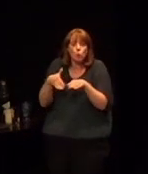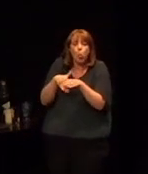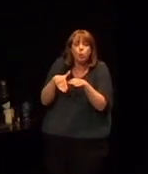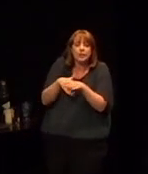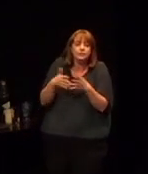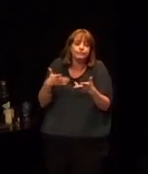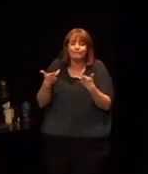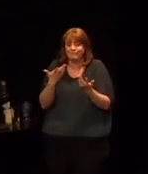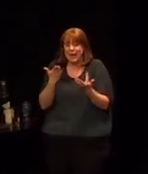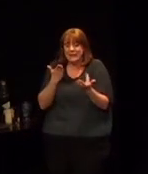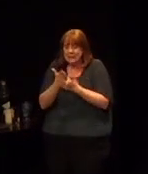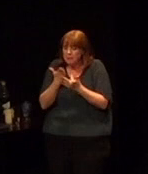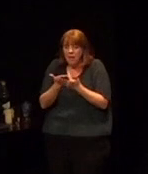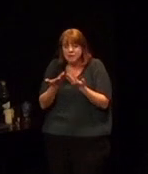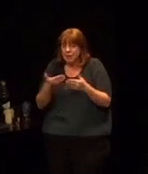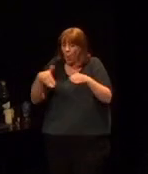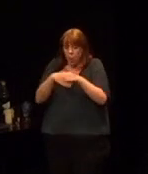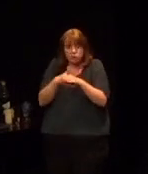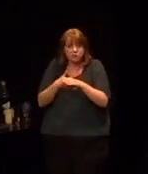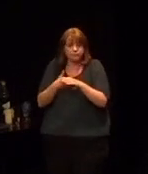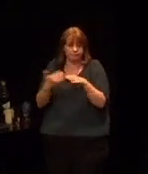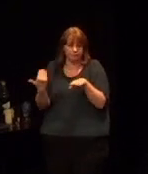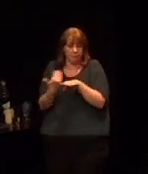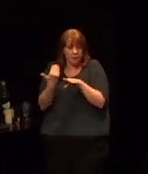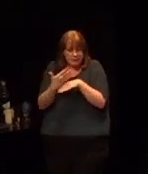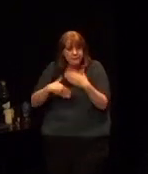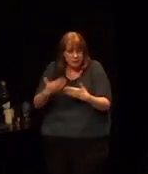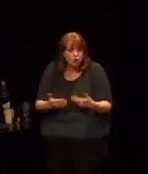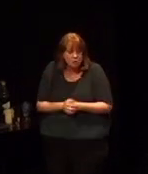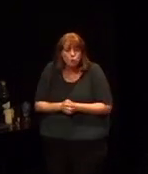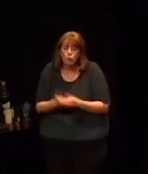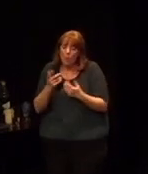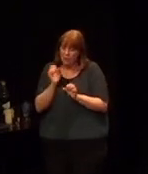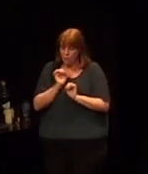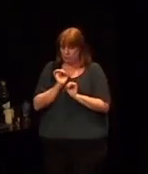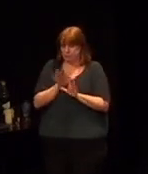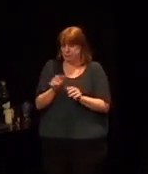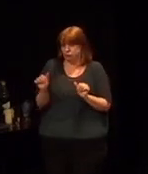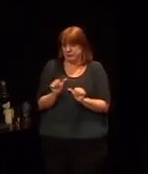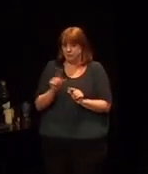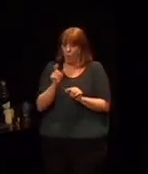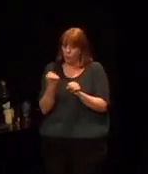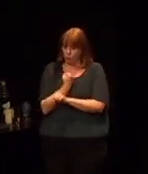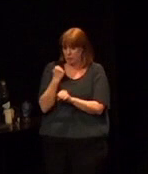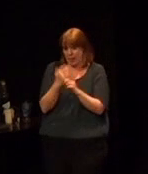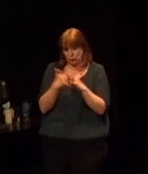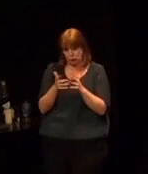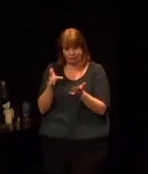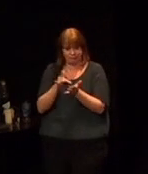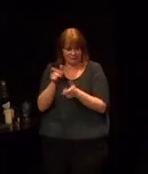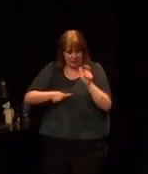includes basically accessibility, inclusion and participation. So really what I'm going to do is just give you a wee snapshot of what we do at Glasgow Science